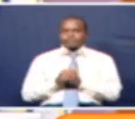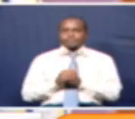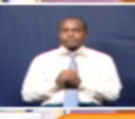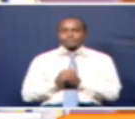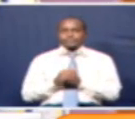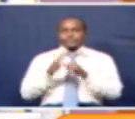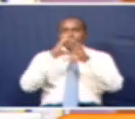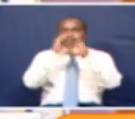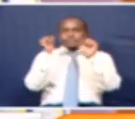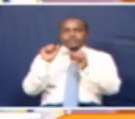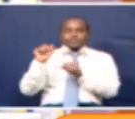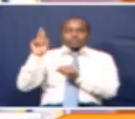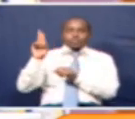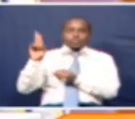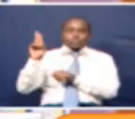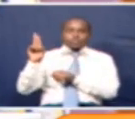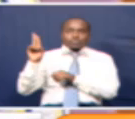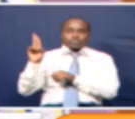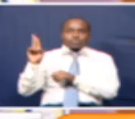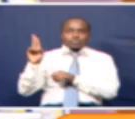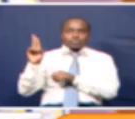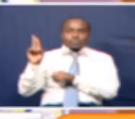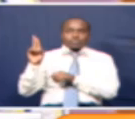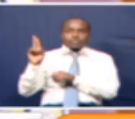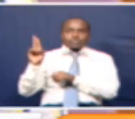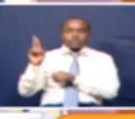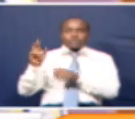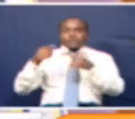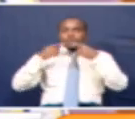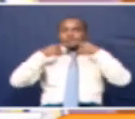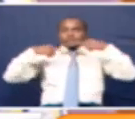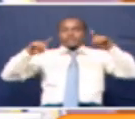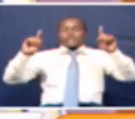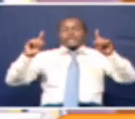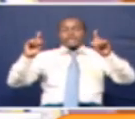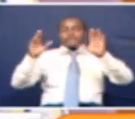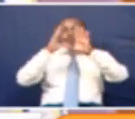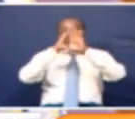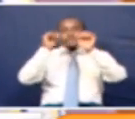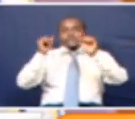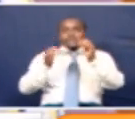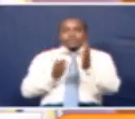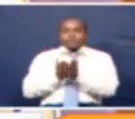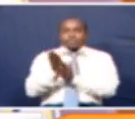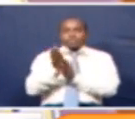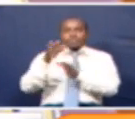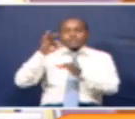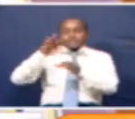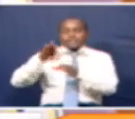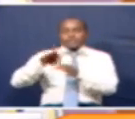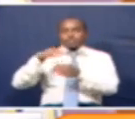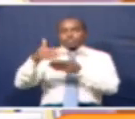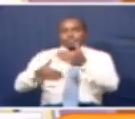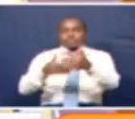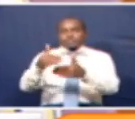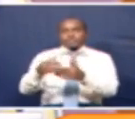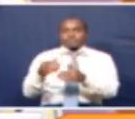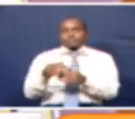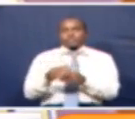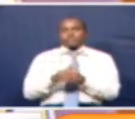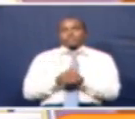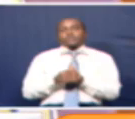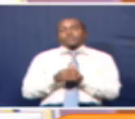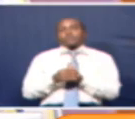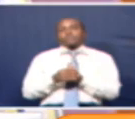President Uhuru Kenyatta was declared the president through an election process of